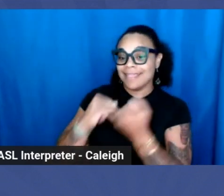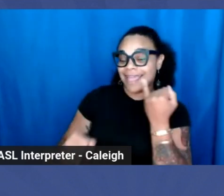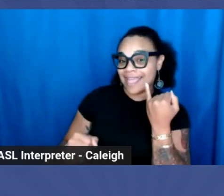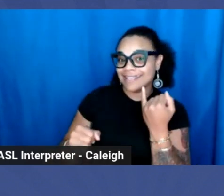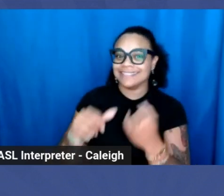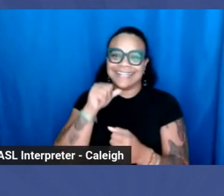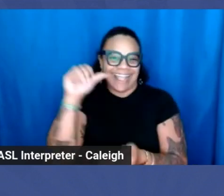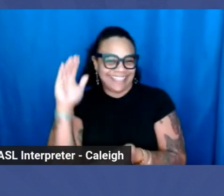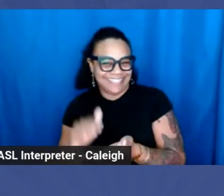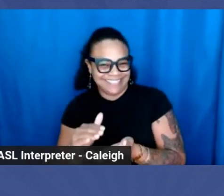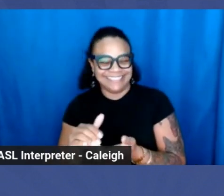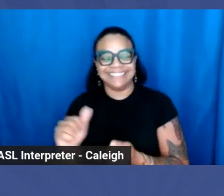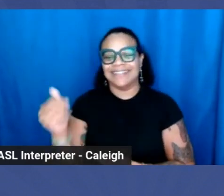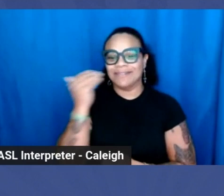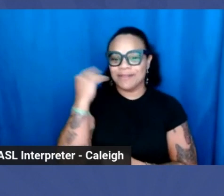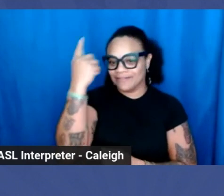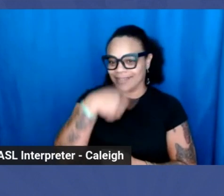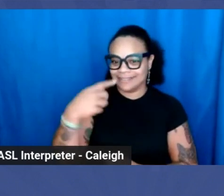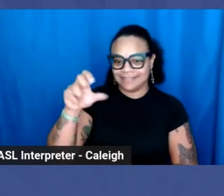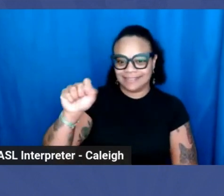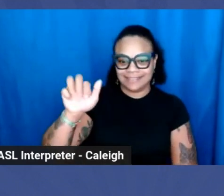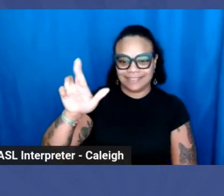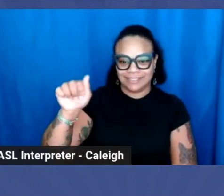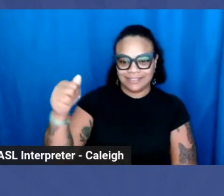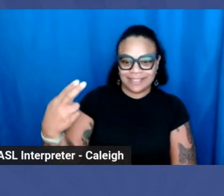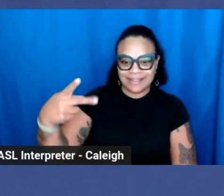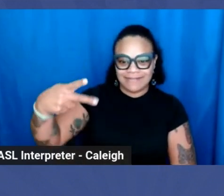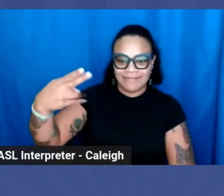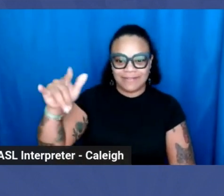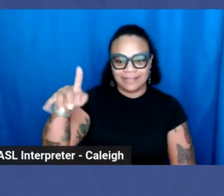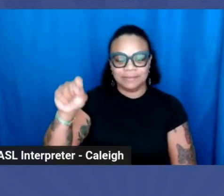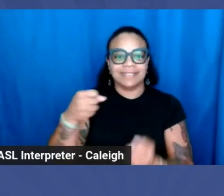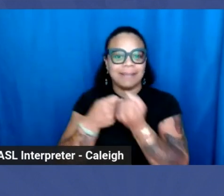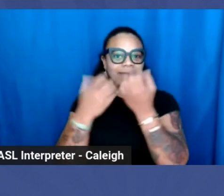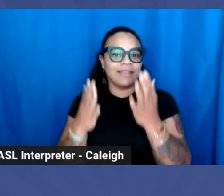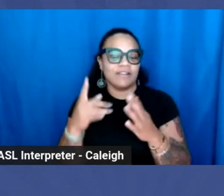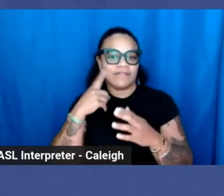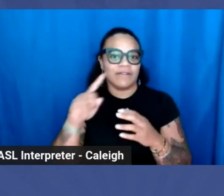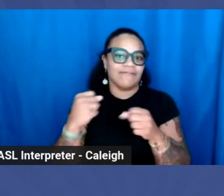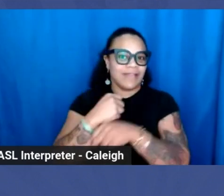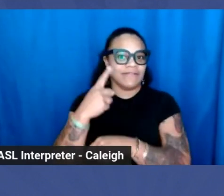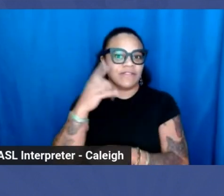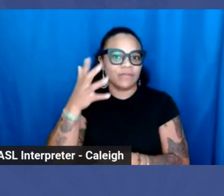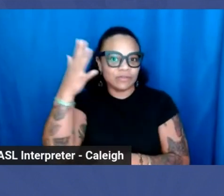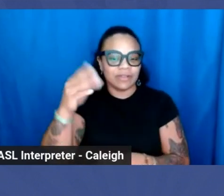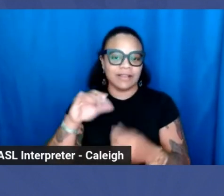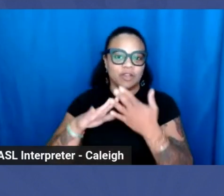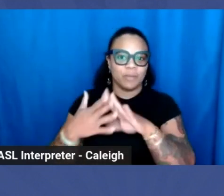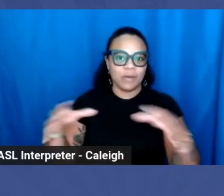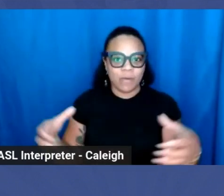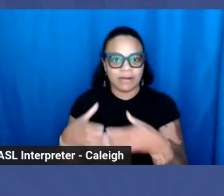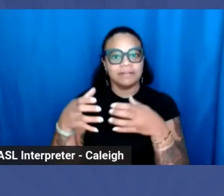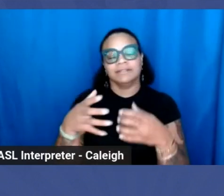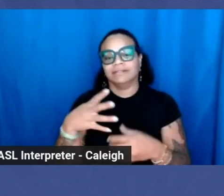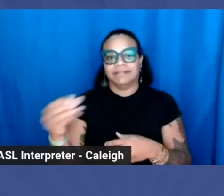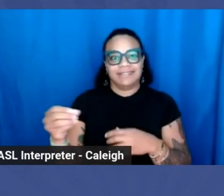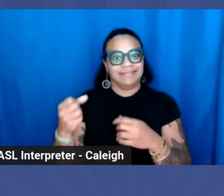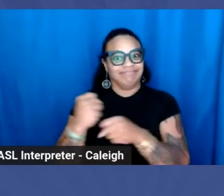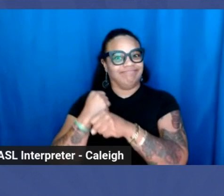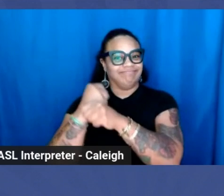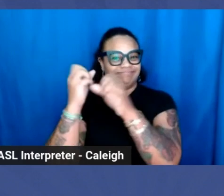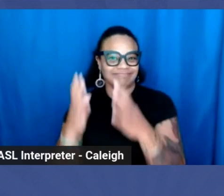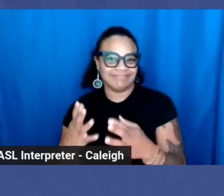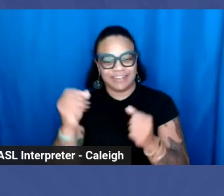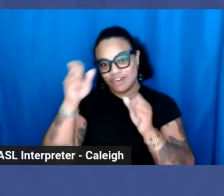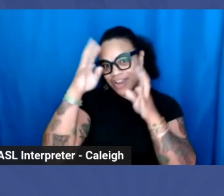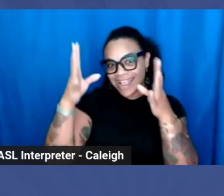face, Sarah Phillips, a campaigner at Fight for the Future and a community organizer, abolitionist, creator, and I will